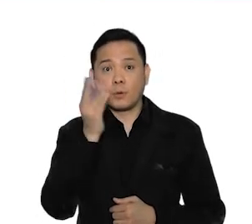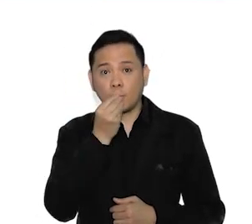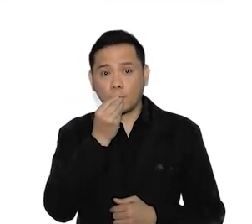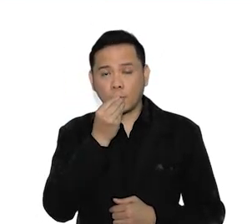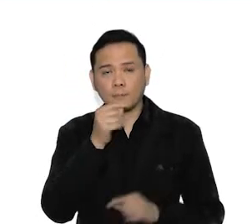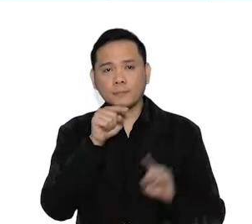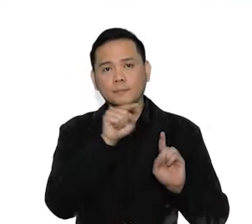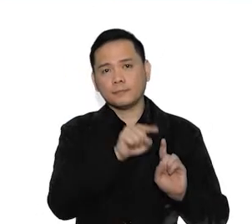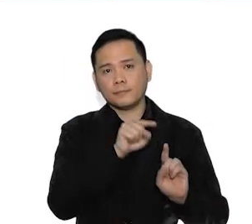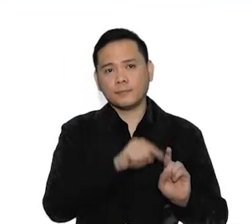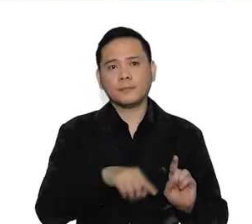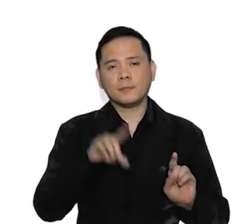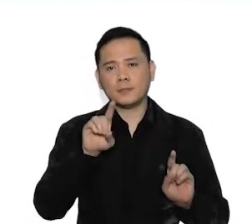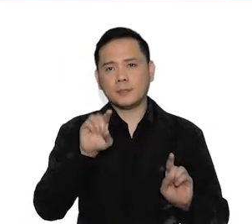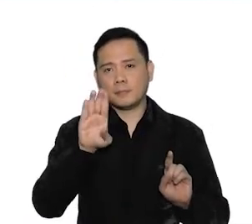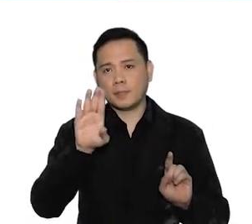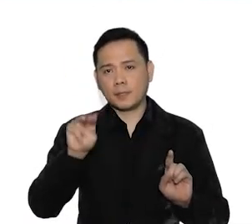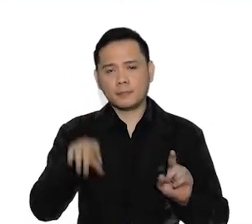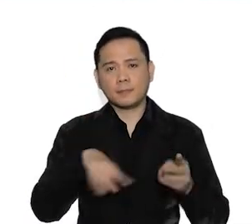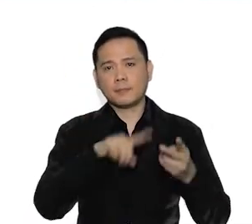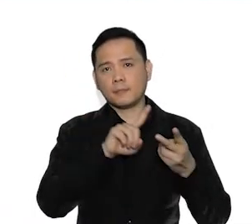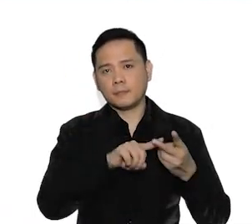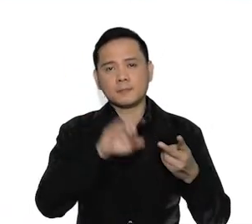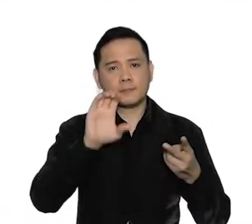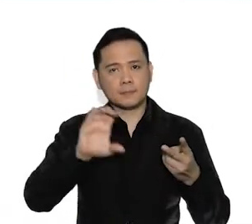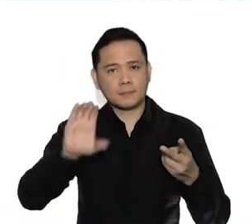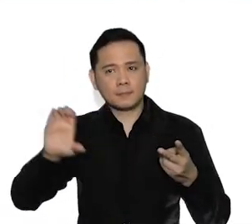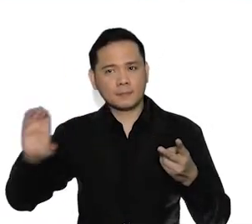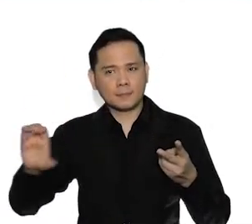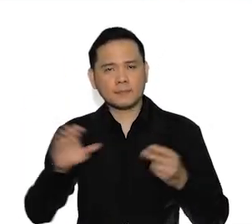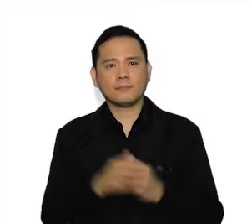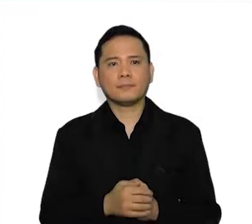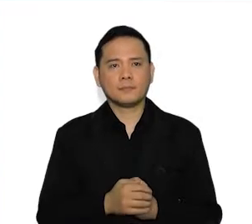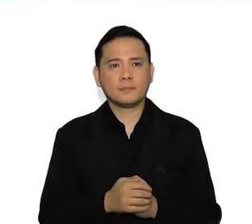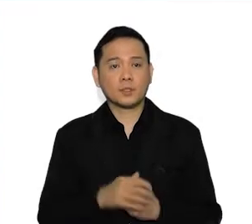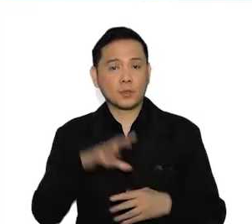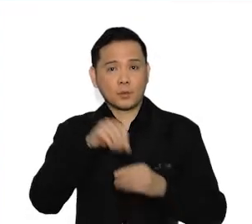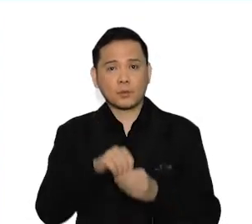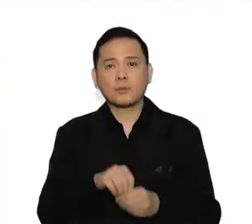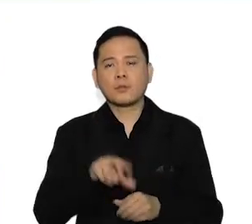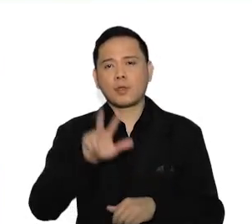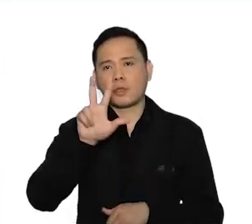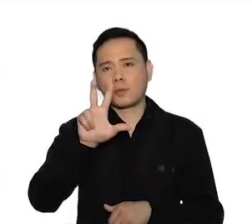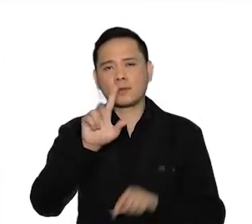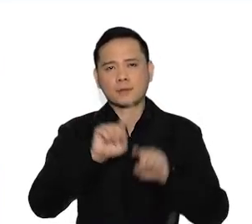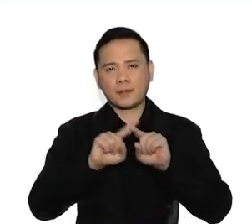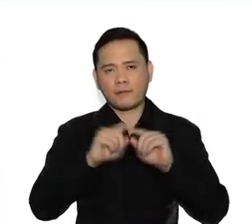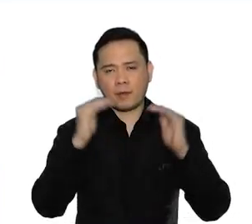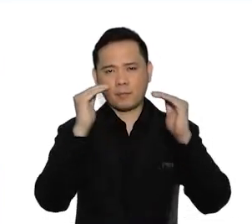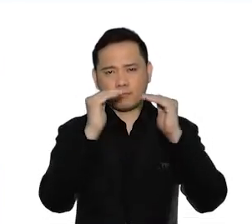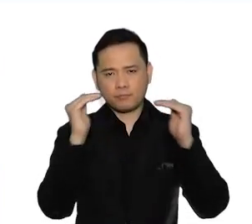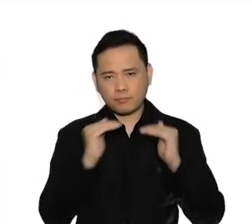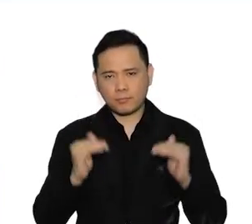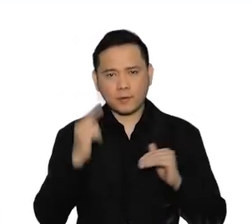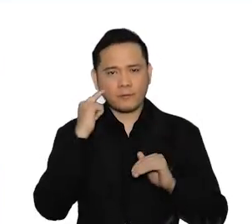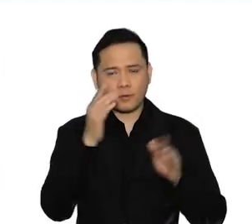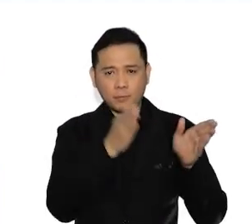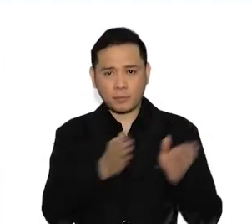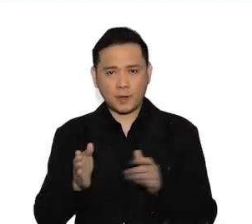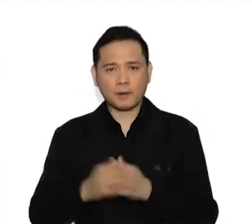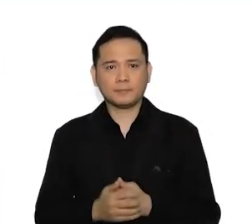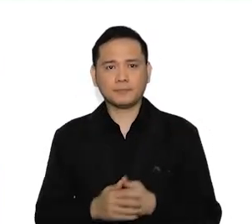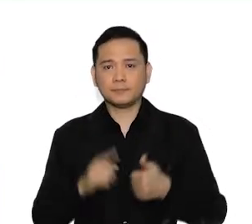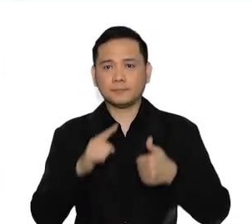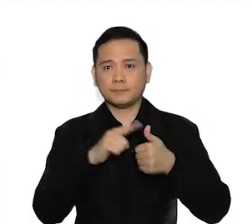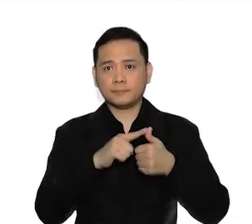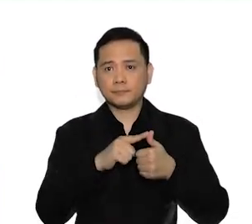by the Department of Budget and Management and the Climate Change Commission, which consists of 3 phases aligned